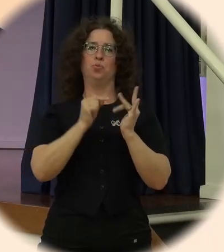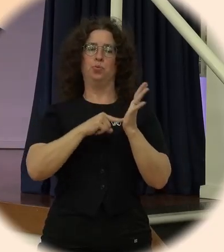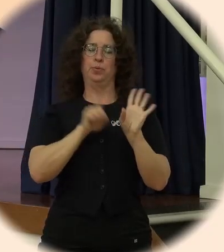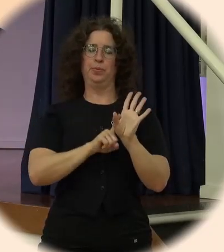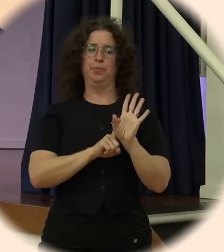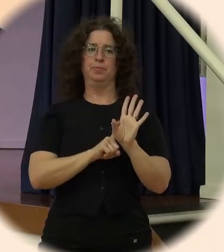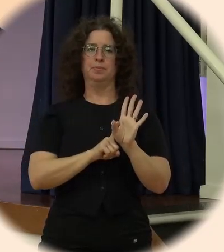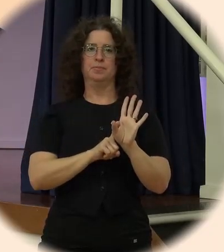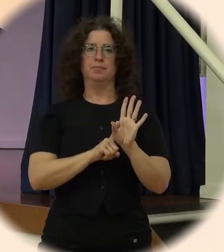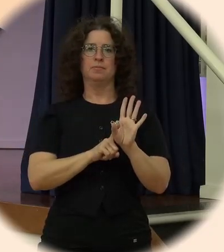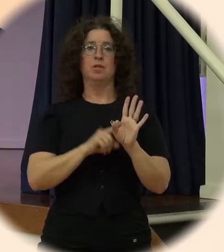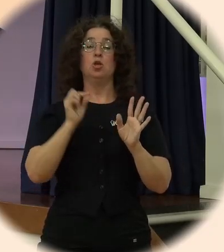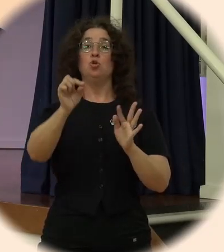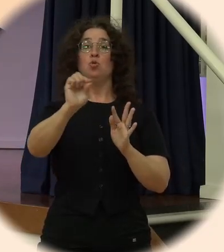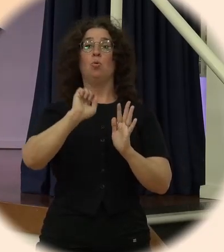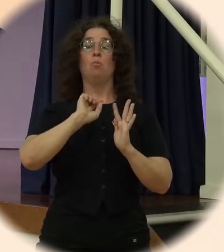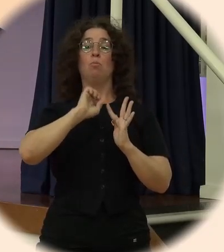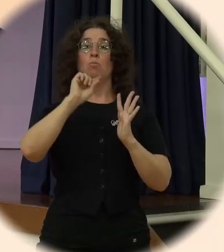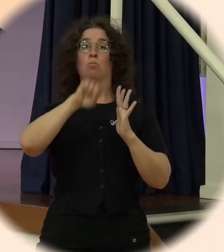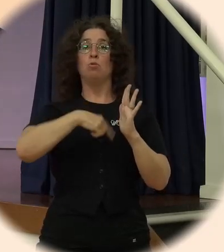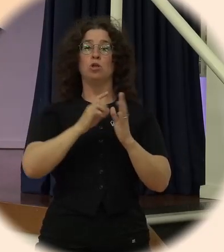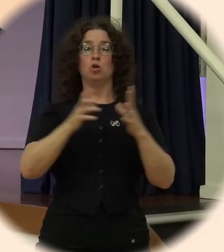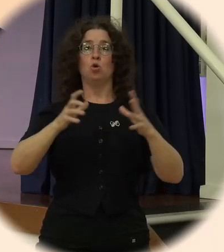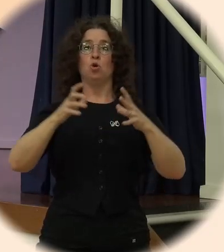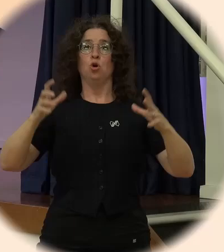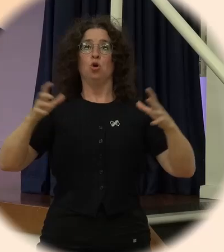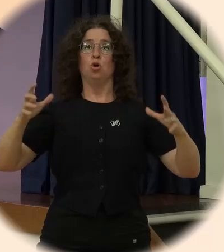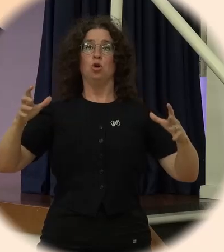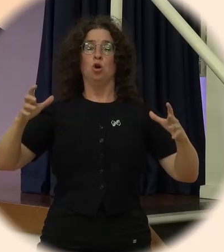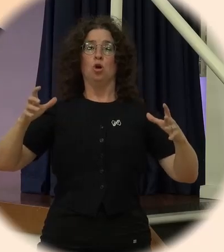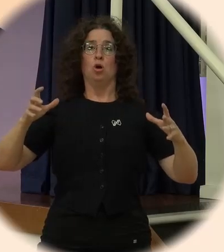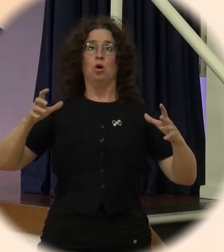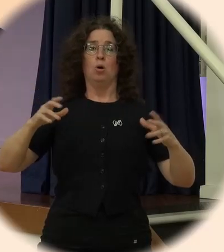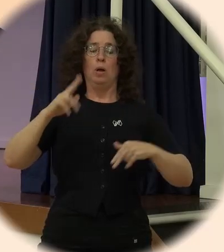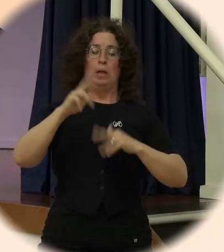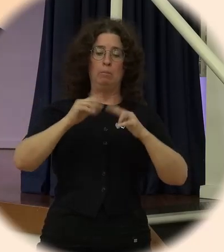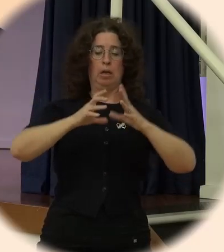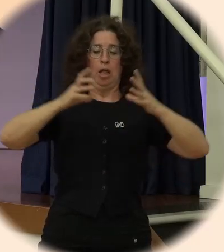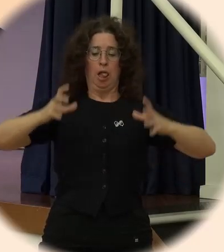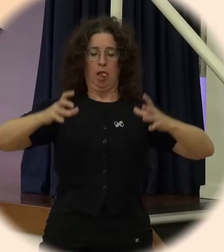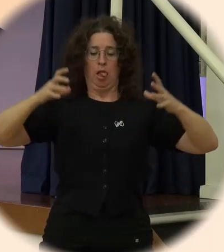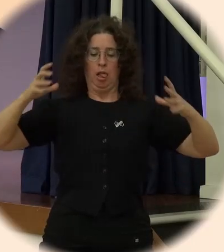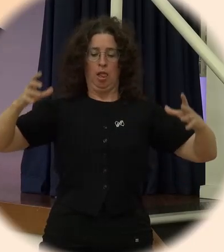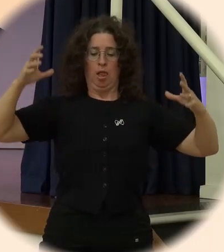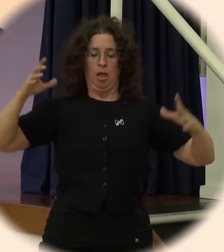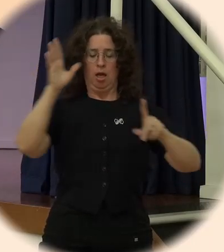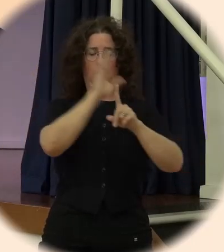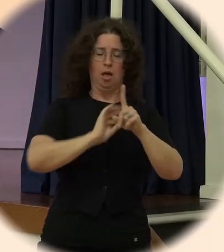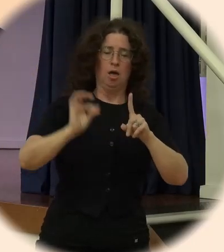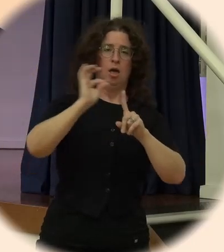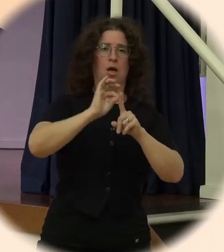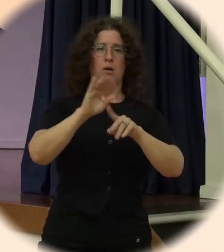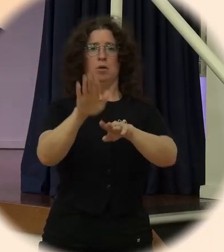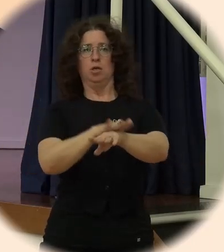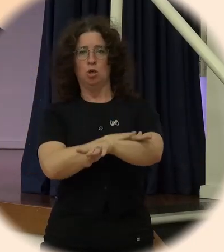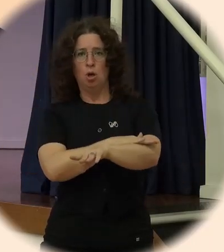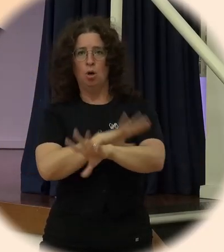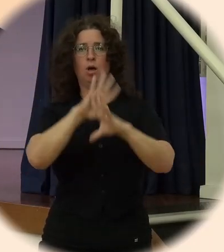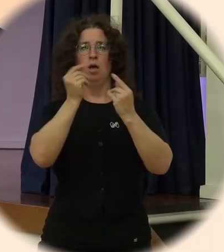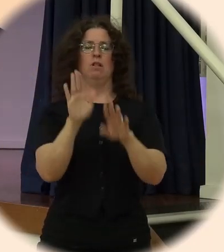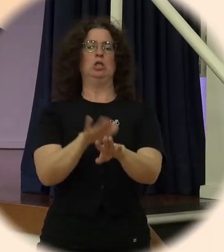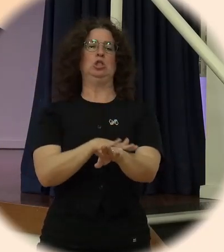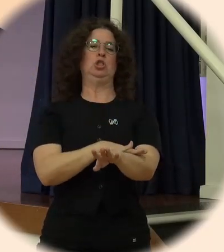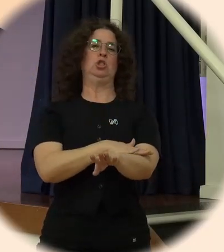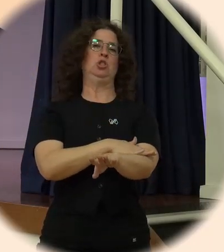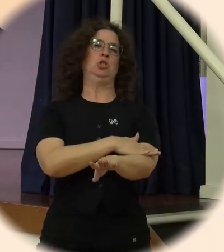As your project grows, managing assets can become messy, builds get bigger, updates take longer, and workflows start to slow down.